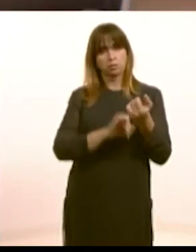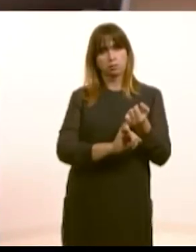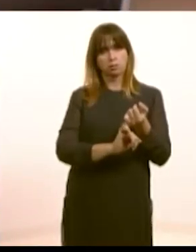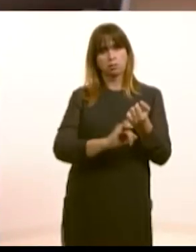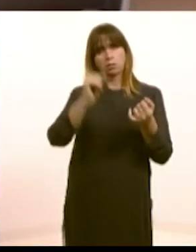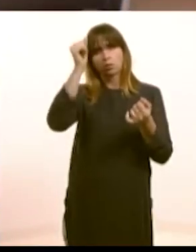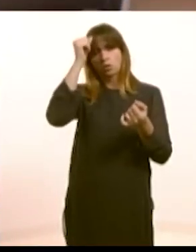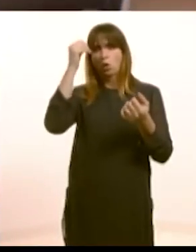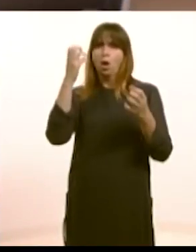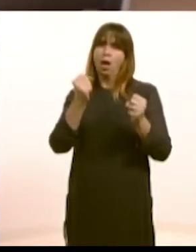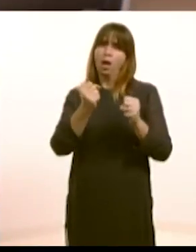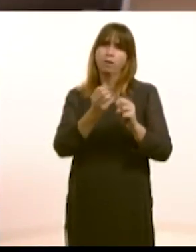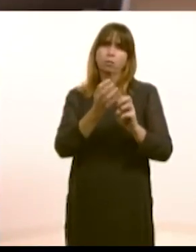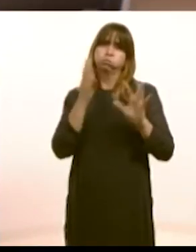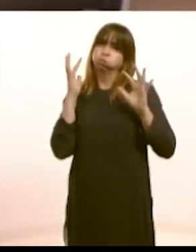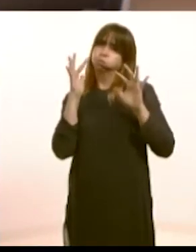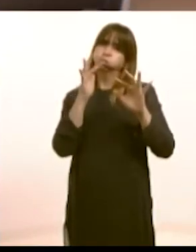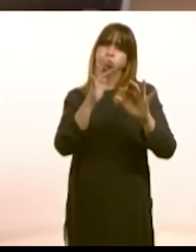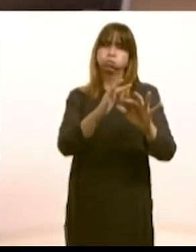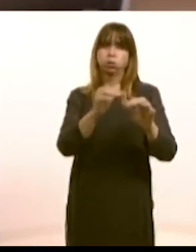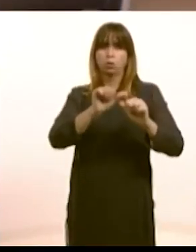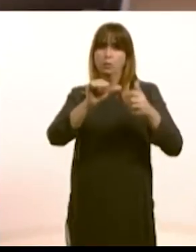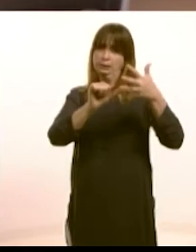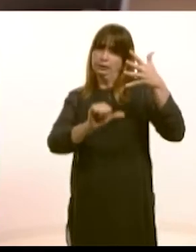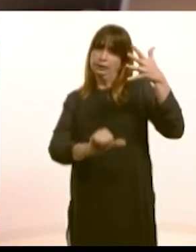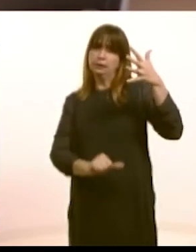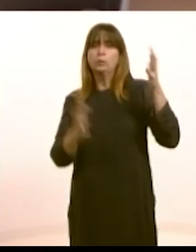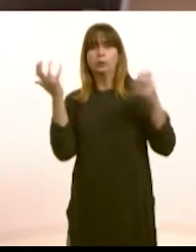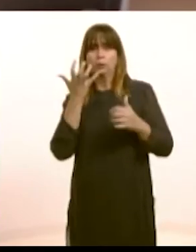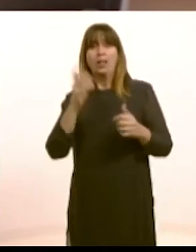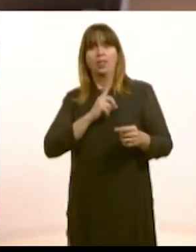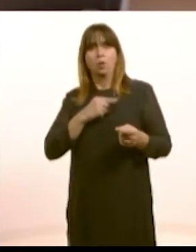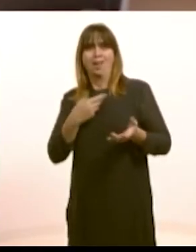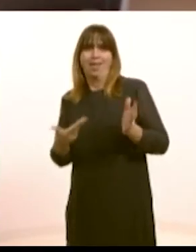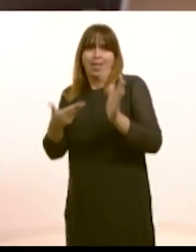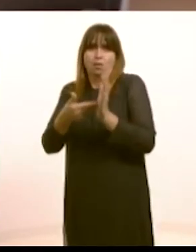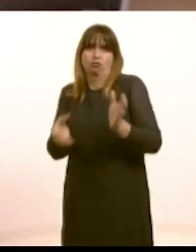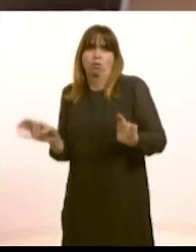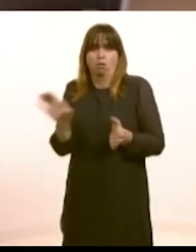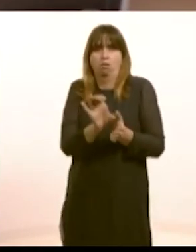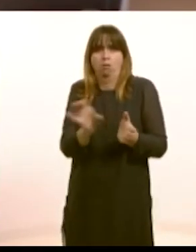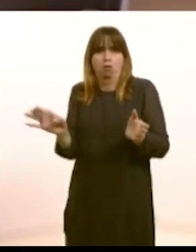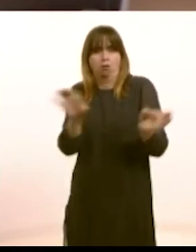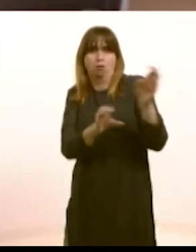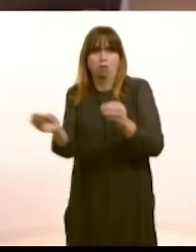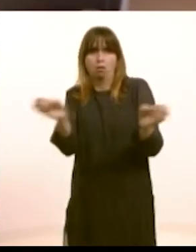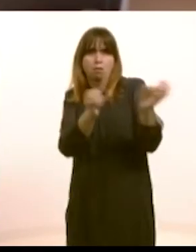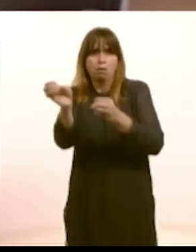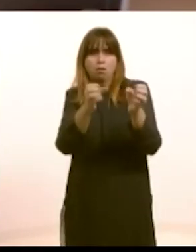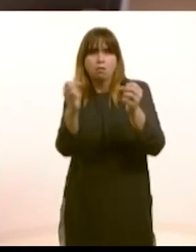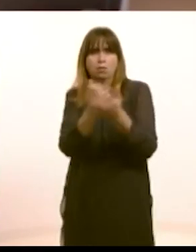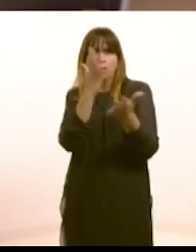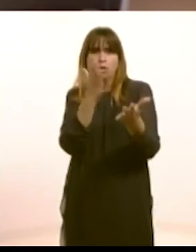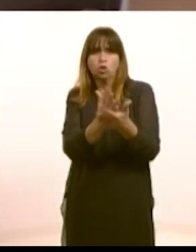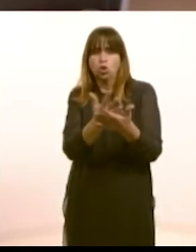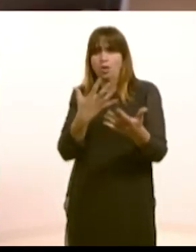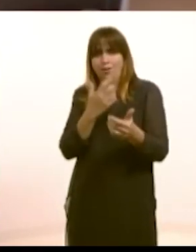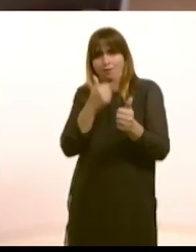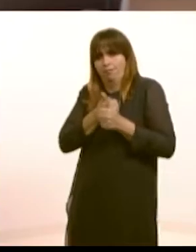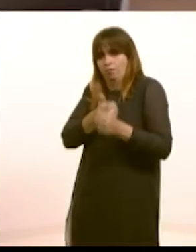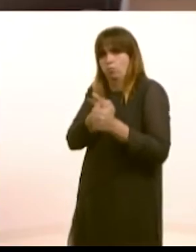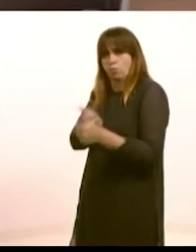CALMS was significant, and that's why, of course, we provided more resources for CALMS in order to make sure that more young people are identified. And